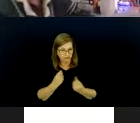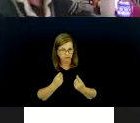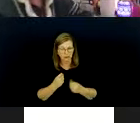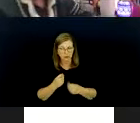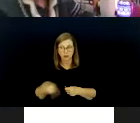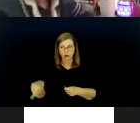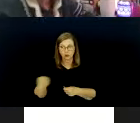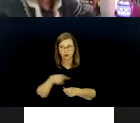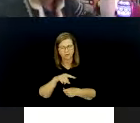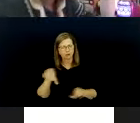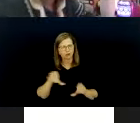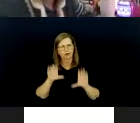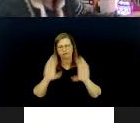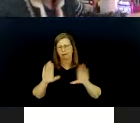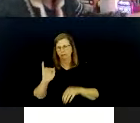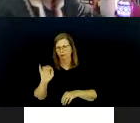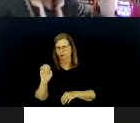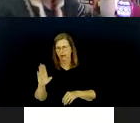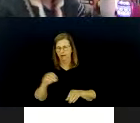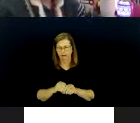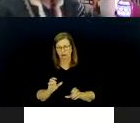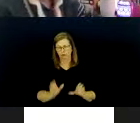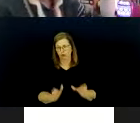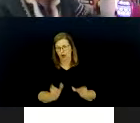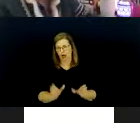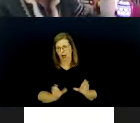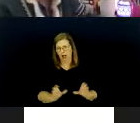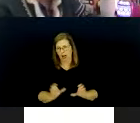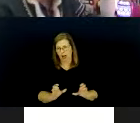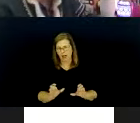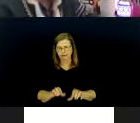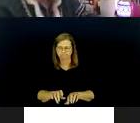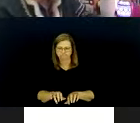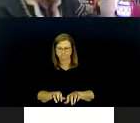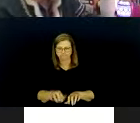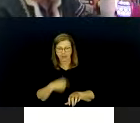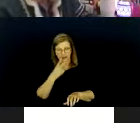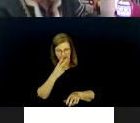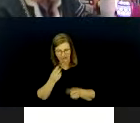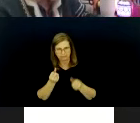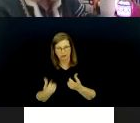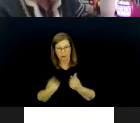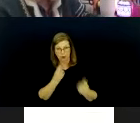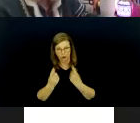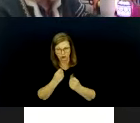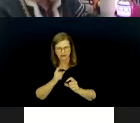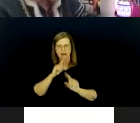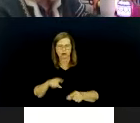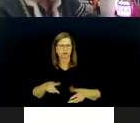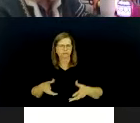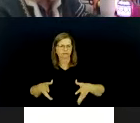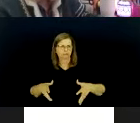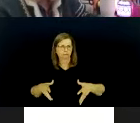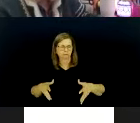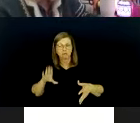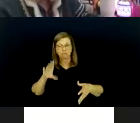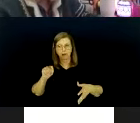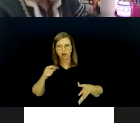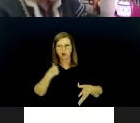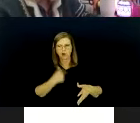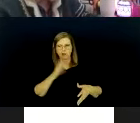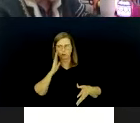been doing a fabulous job in the chat, having a dialogue, and I see that a lot of the questions have been answered, but we're just going to kind